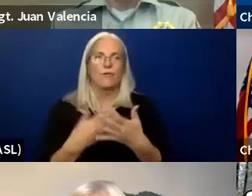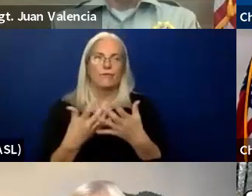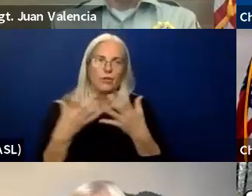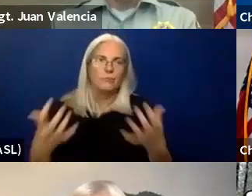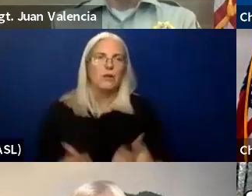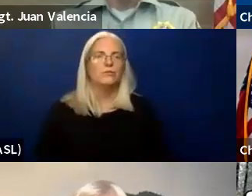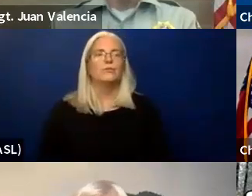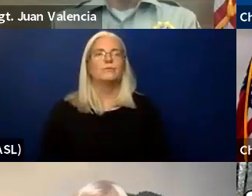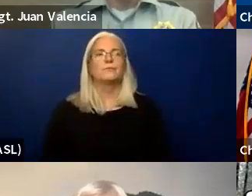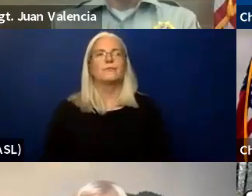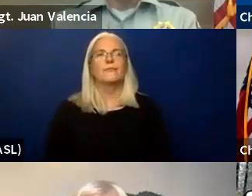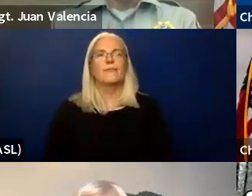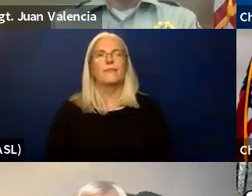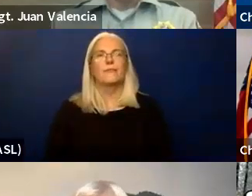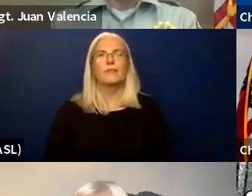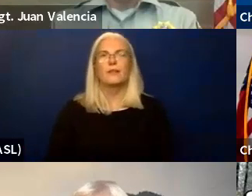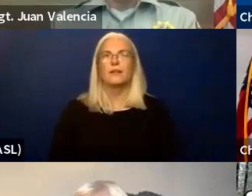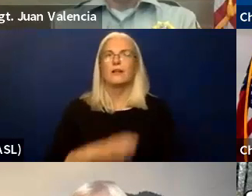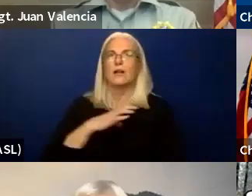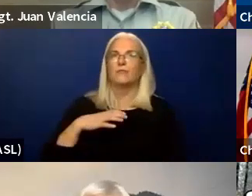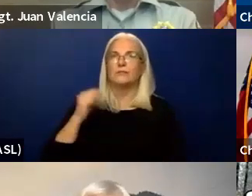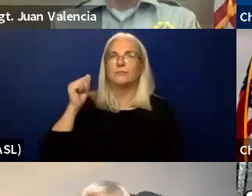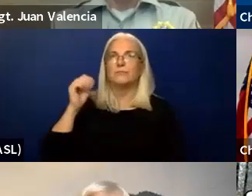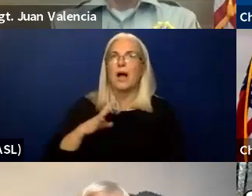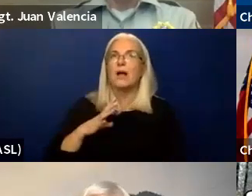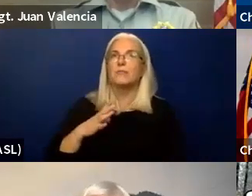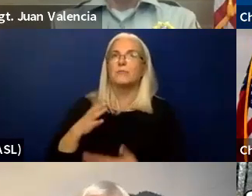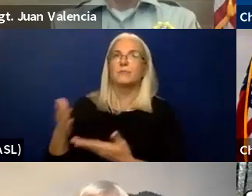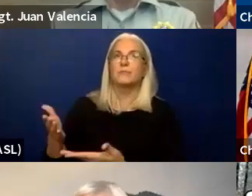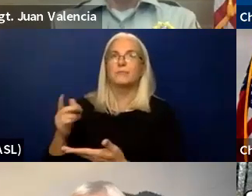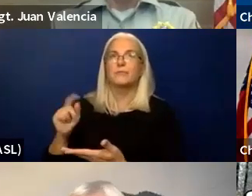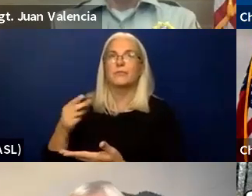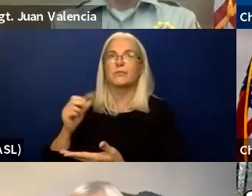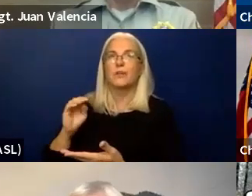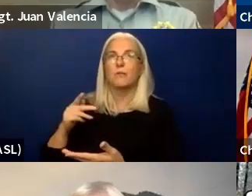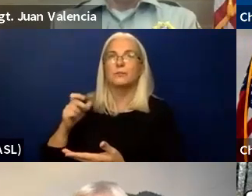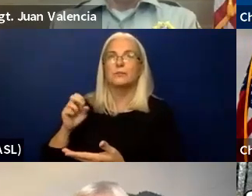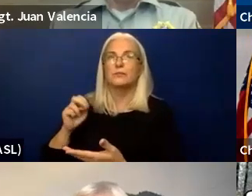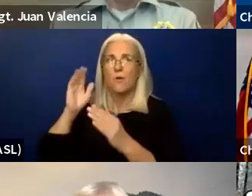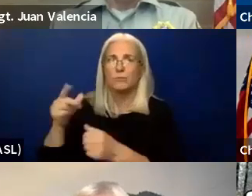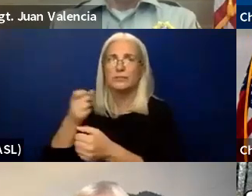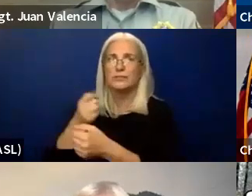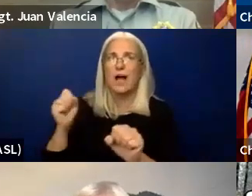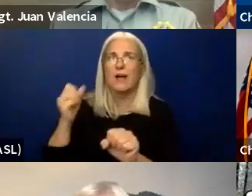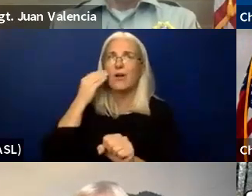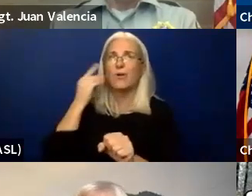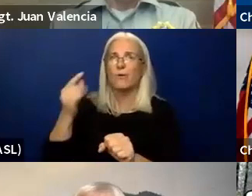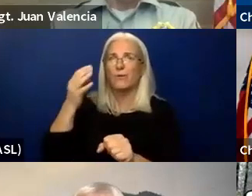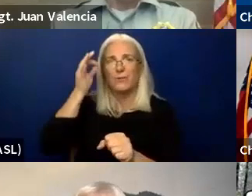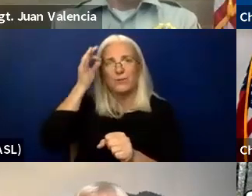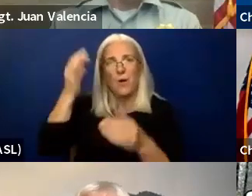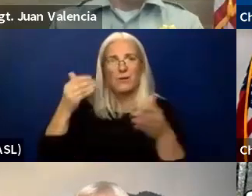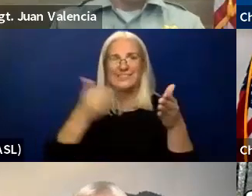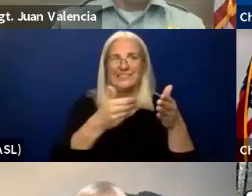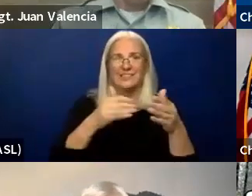Congressman Huffman, I hope you are, Congressman Thompson, I hope you're safe where you are. I know you were very close to an evacuated area, but